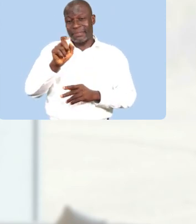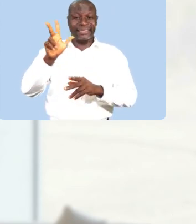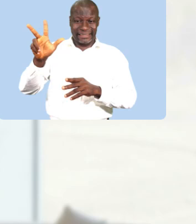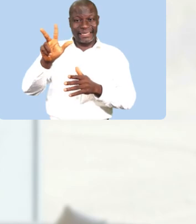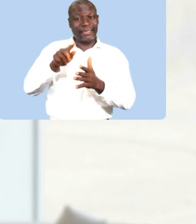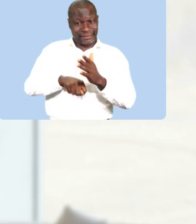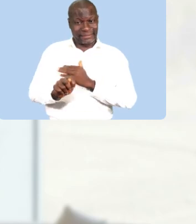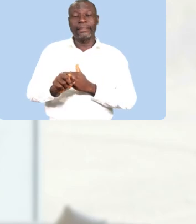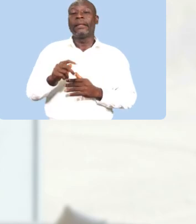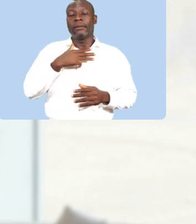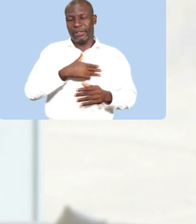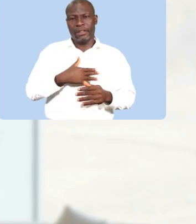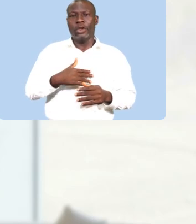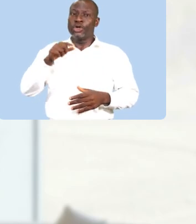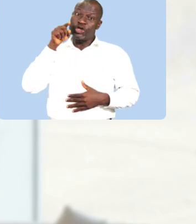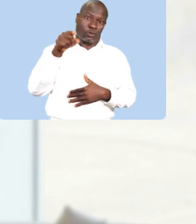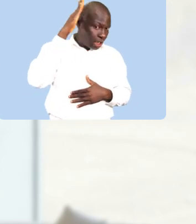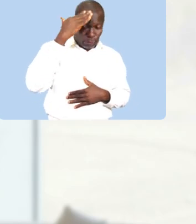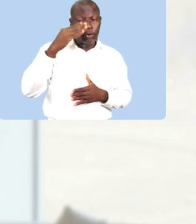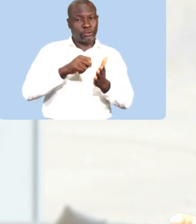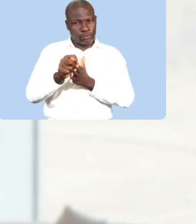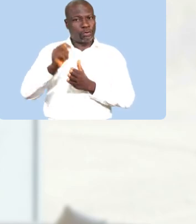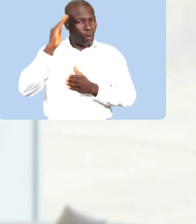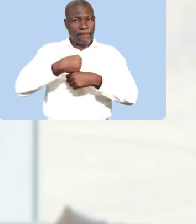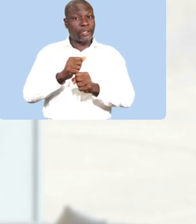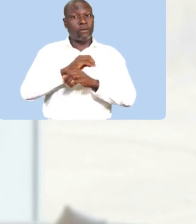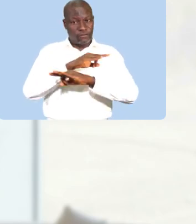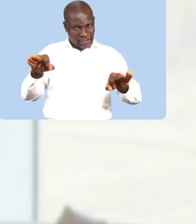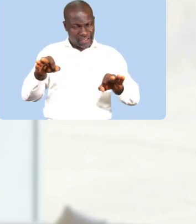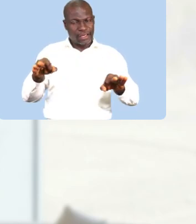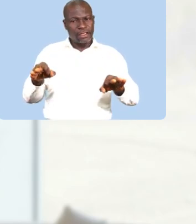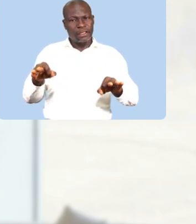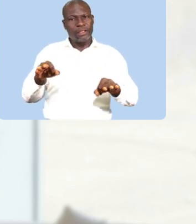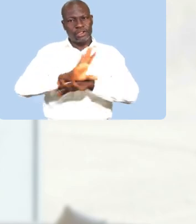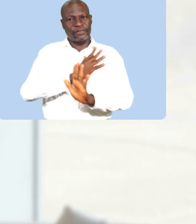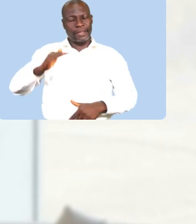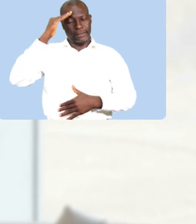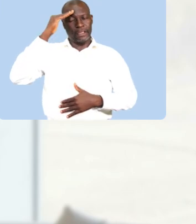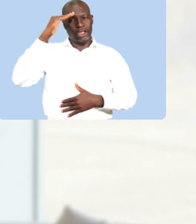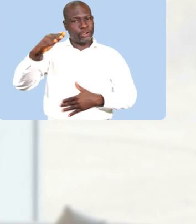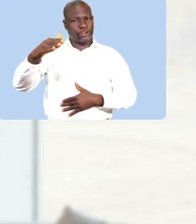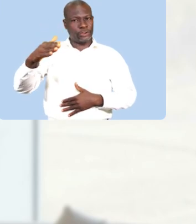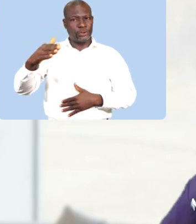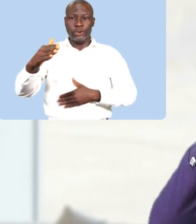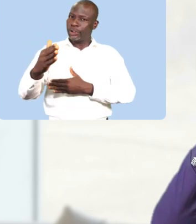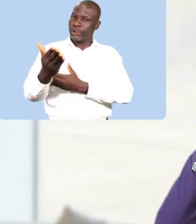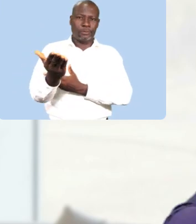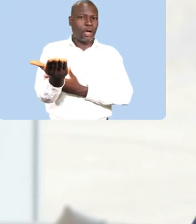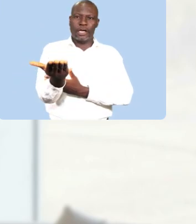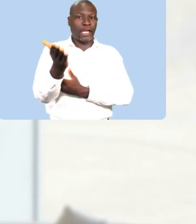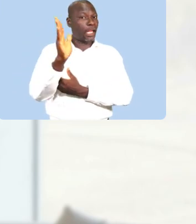afa hono. And you shall know the truth and the truth shall set you free. The churches of Christ salute you. And